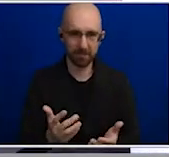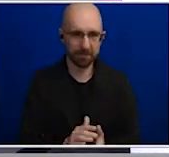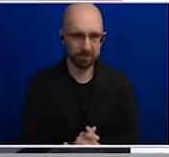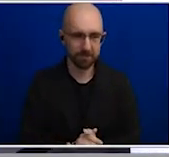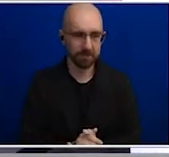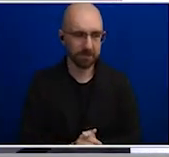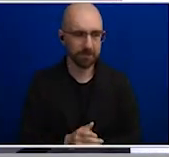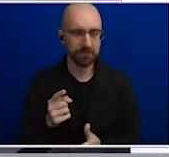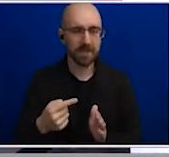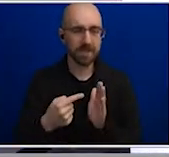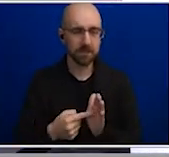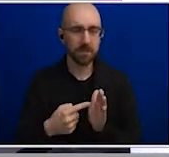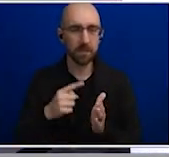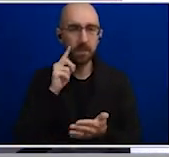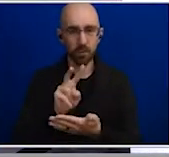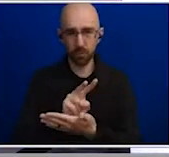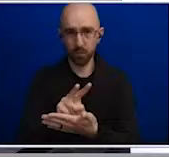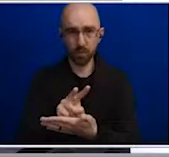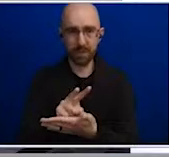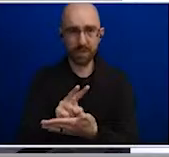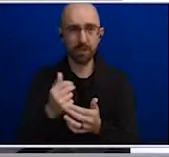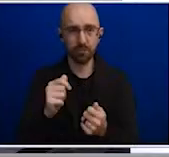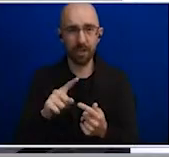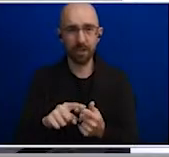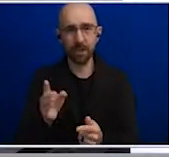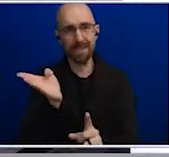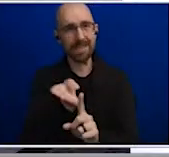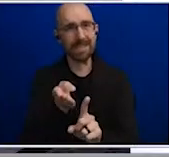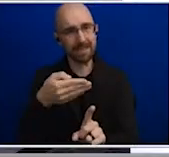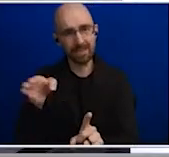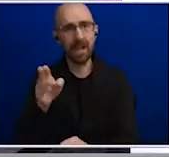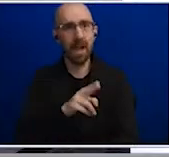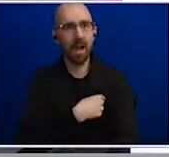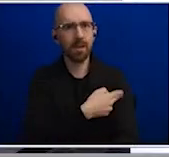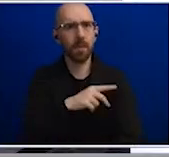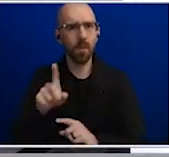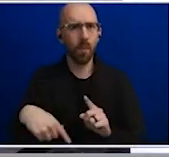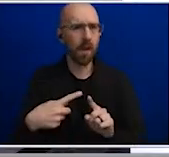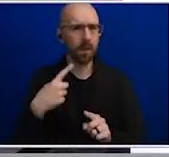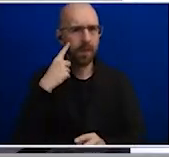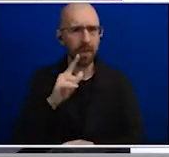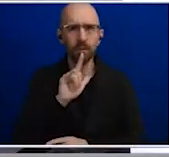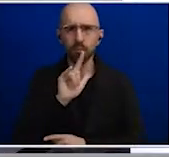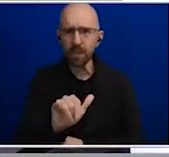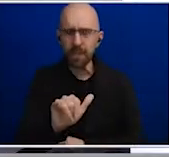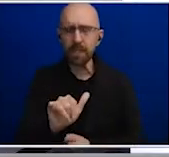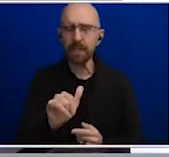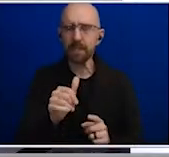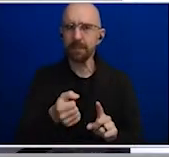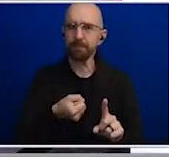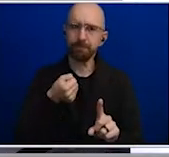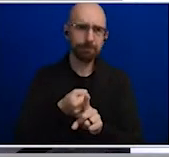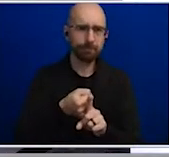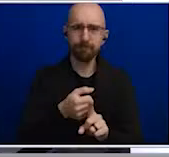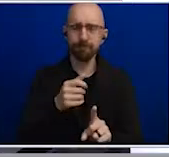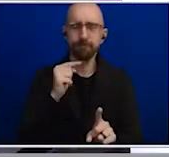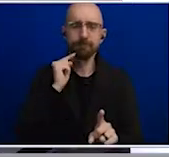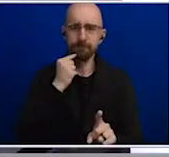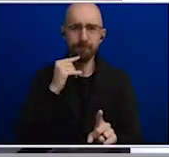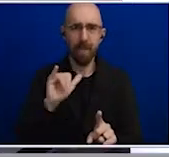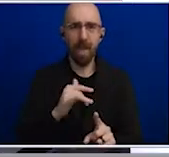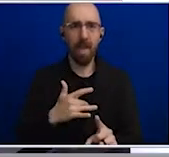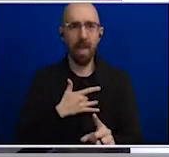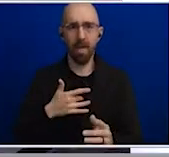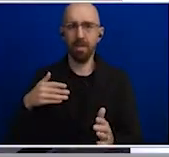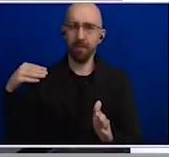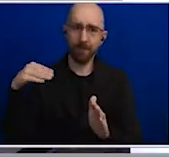2 weeks, Marcy was trying to get you to go to the hospital. When do you think you really hit the skids? Like your health started failing